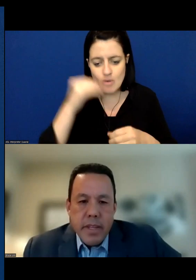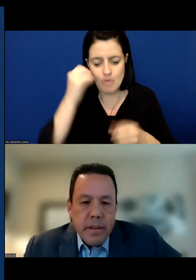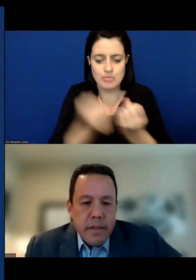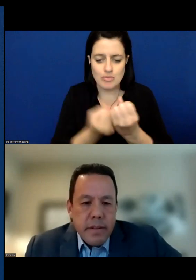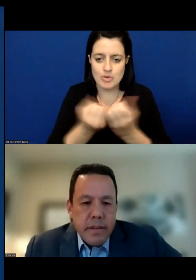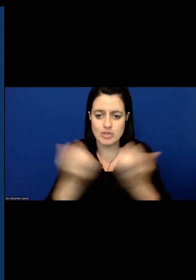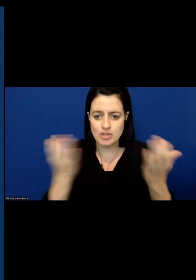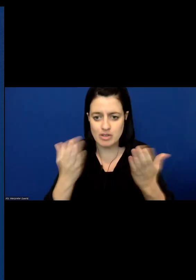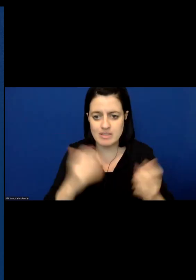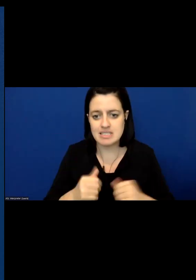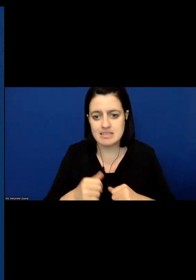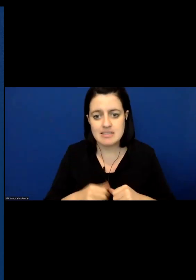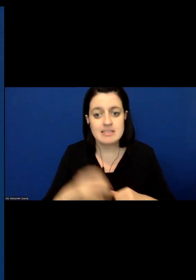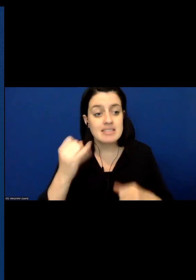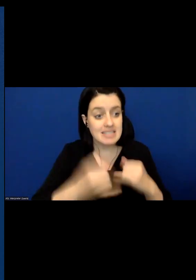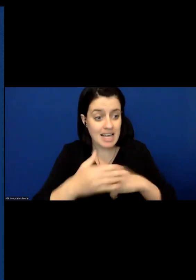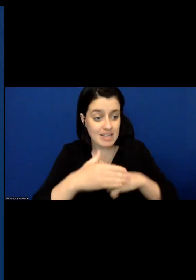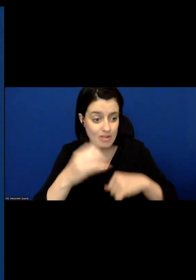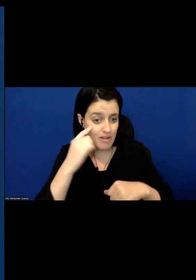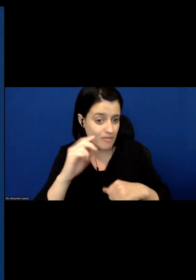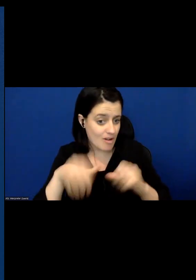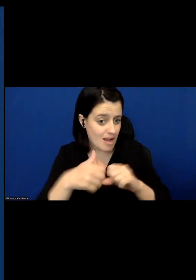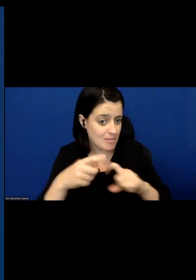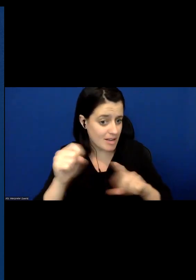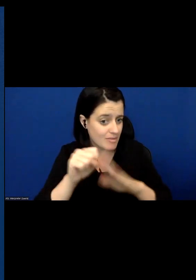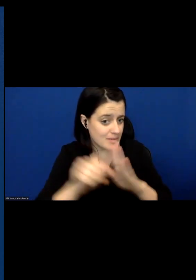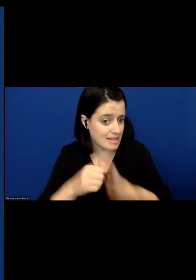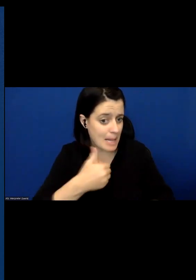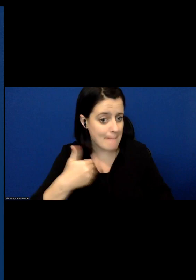much. Last call for updates from our state members.